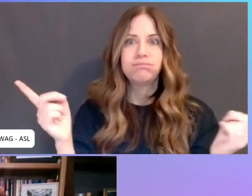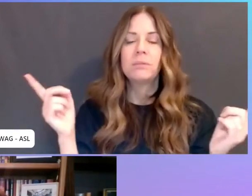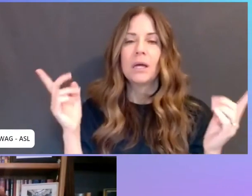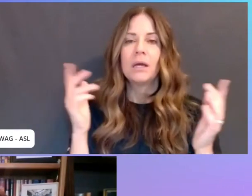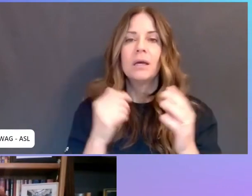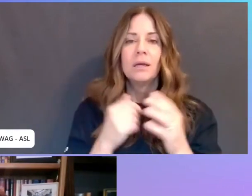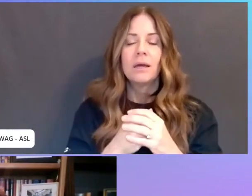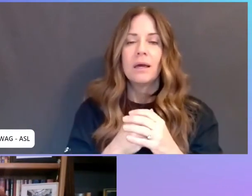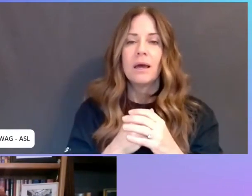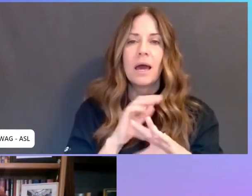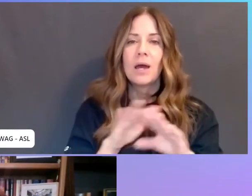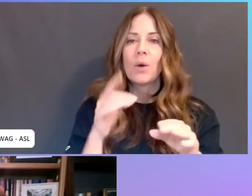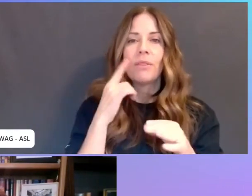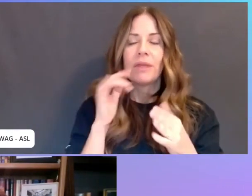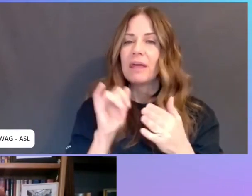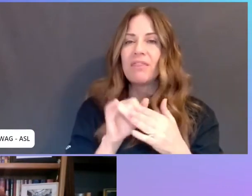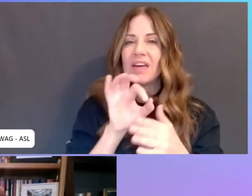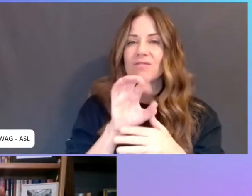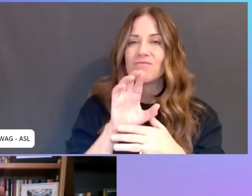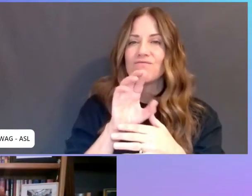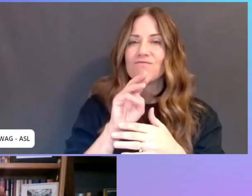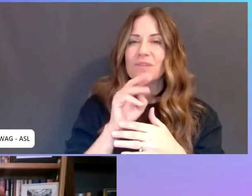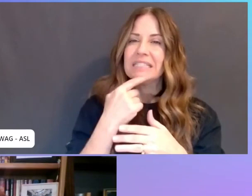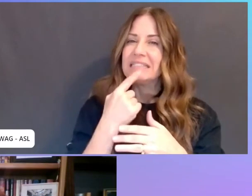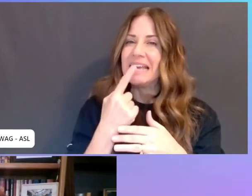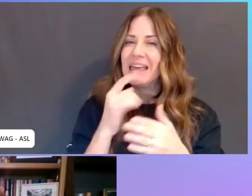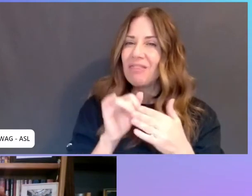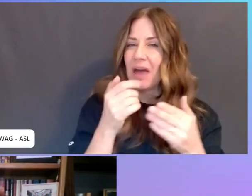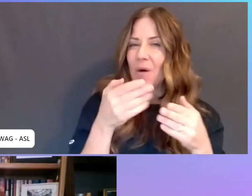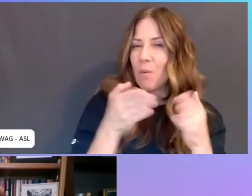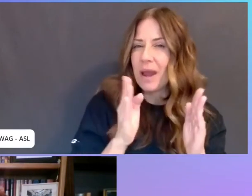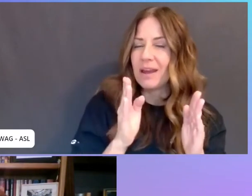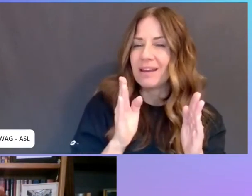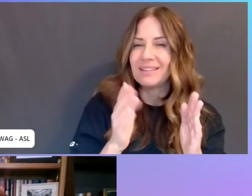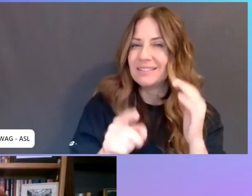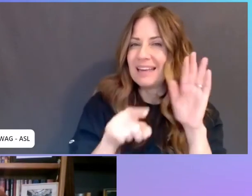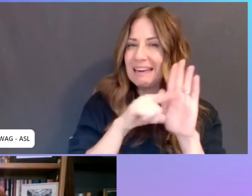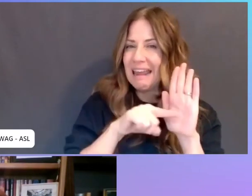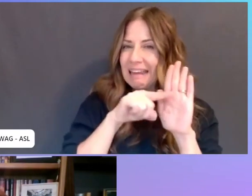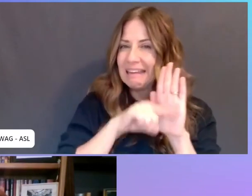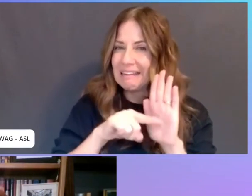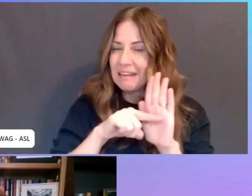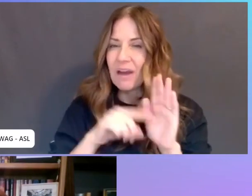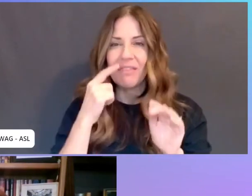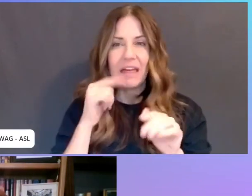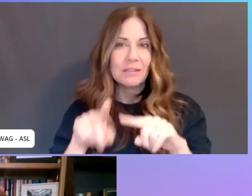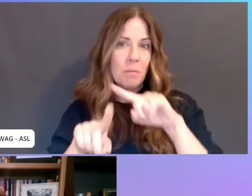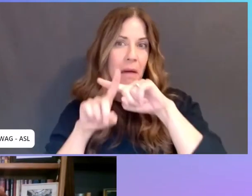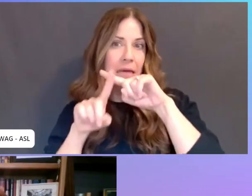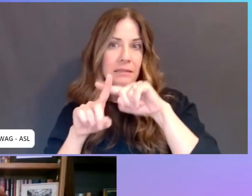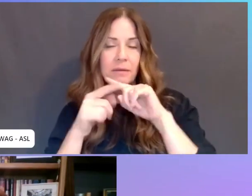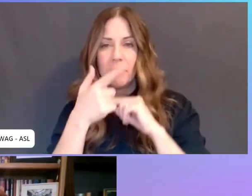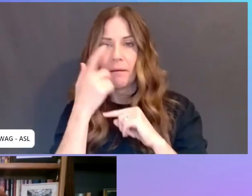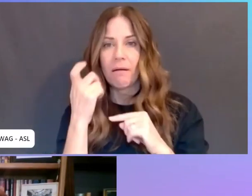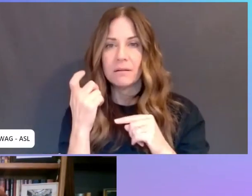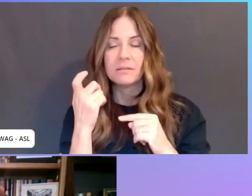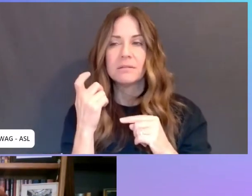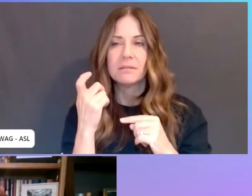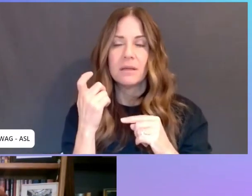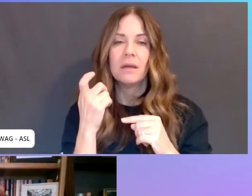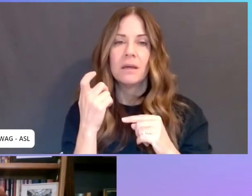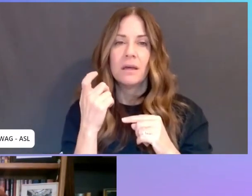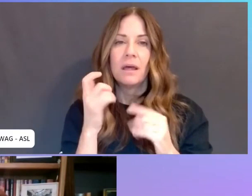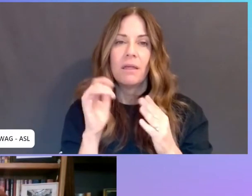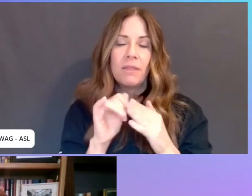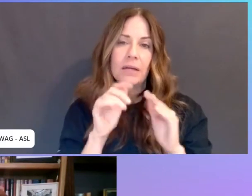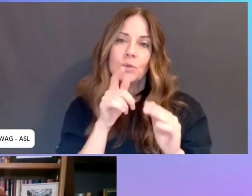that framing it that way is seen as a negative. In fact, I think that that is seen as a positive because that's sort of who